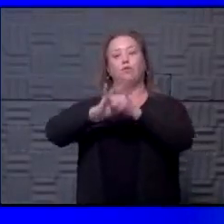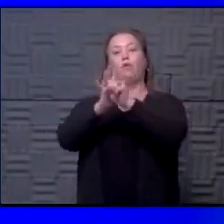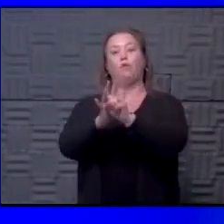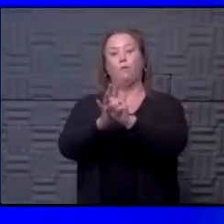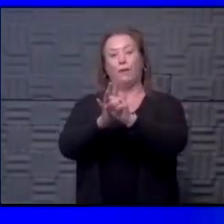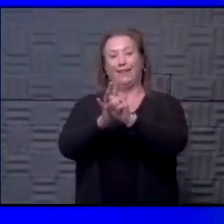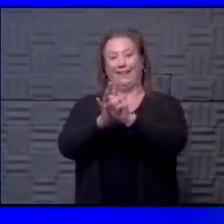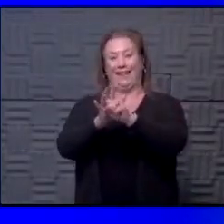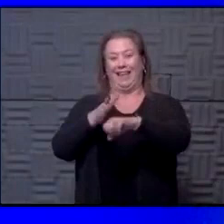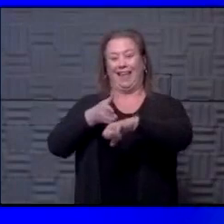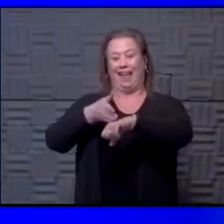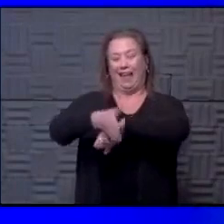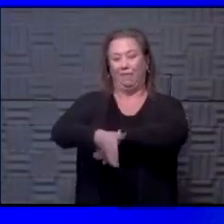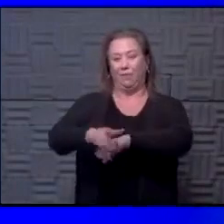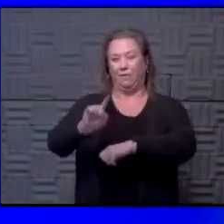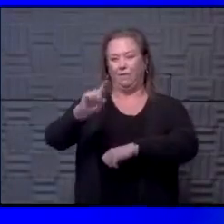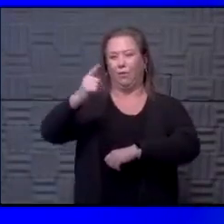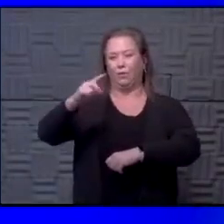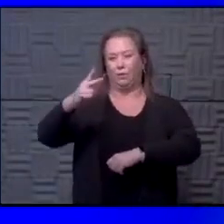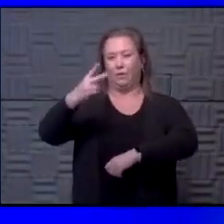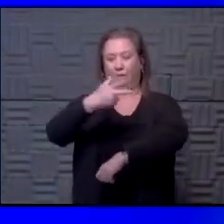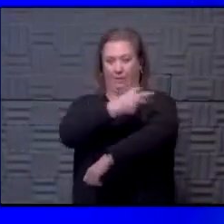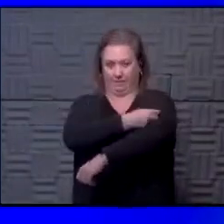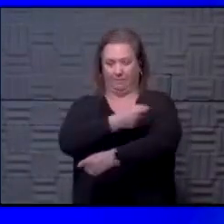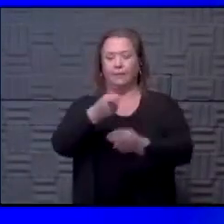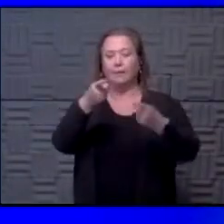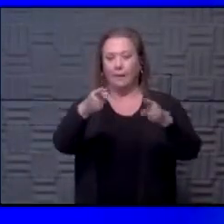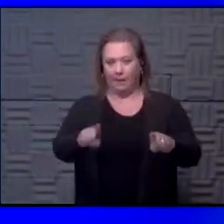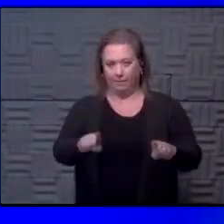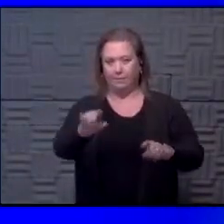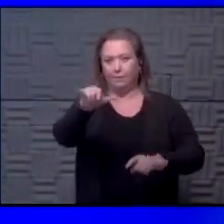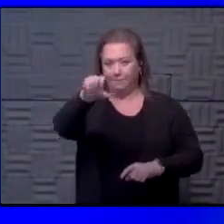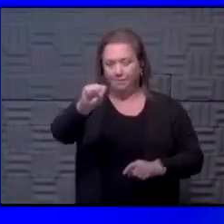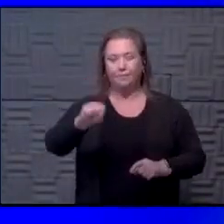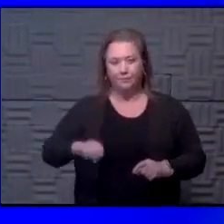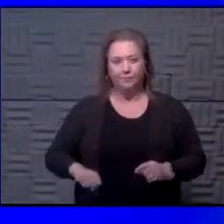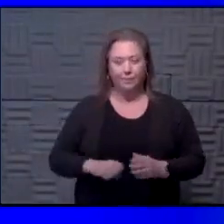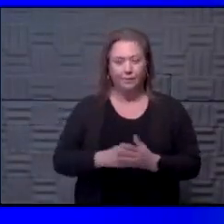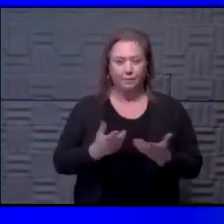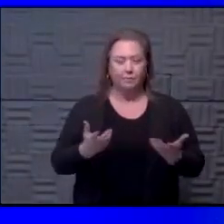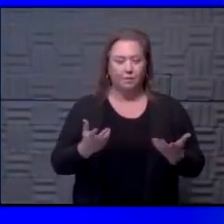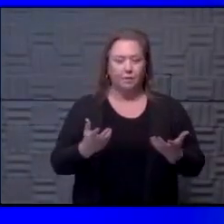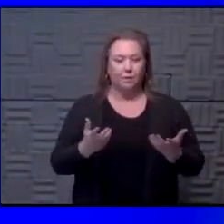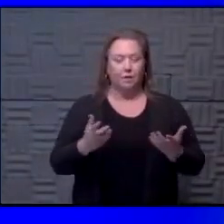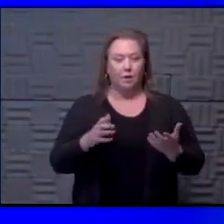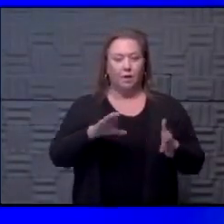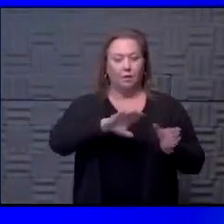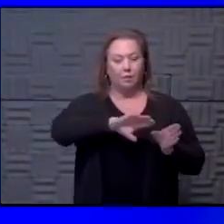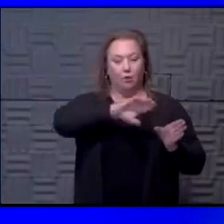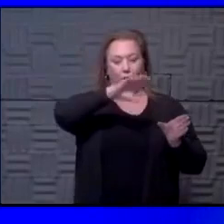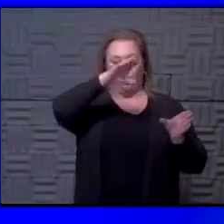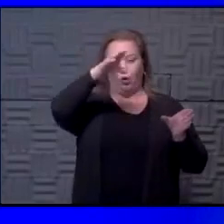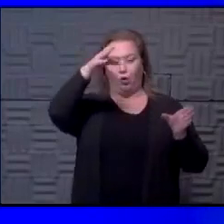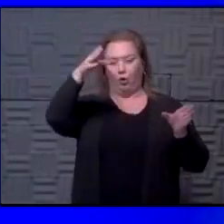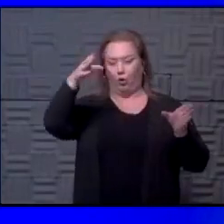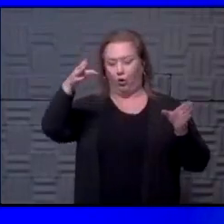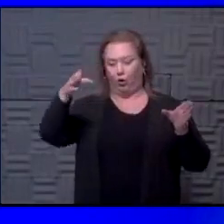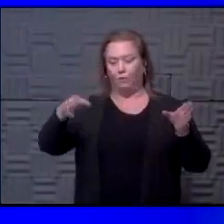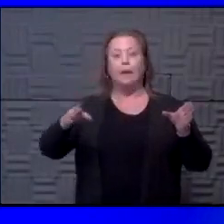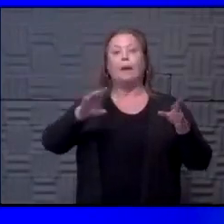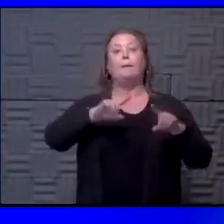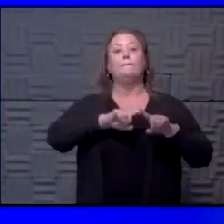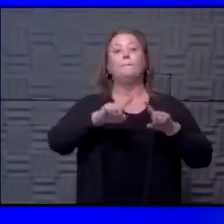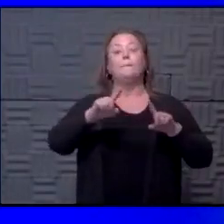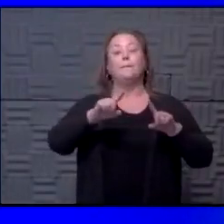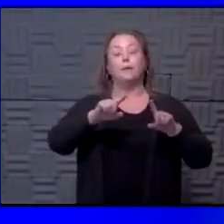COVID-19 after that first or second vaccine, it does happen. But the curves, meaning the lines, the numbers